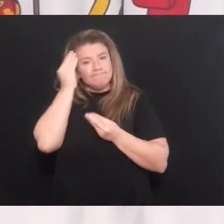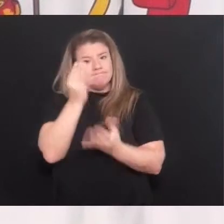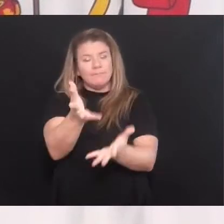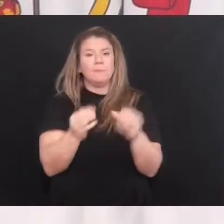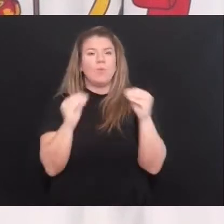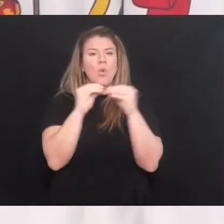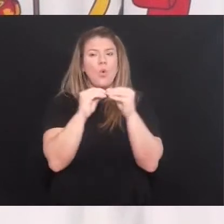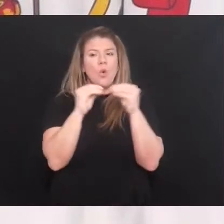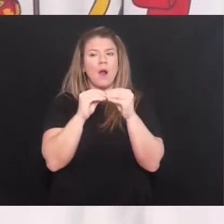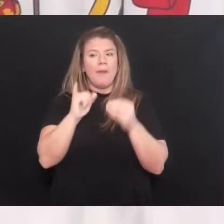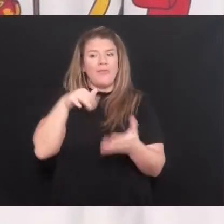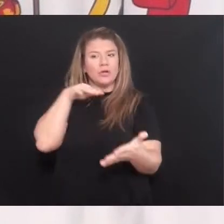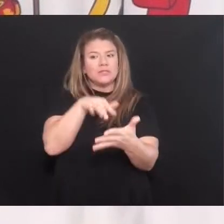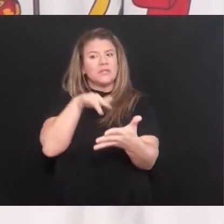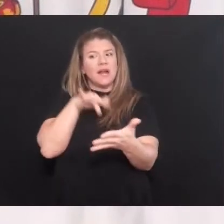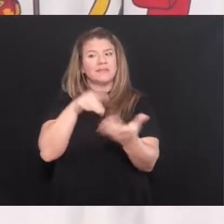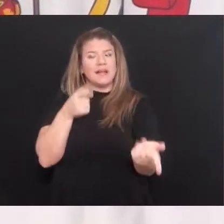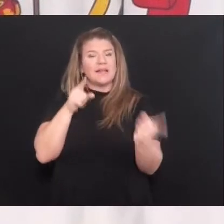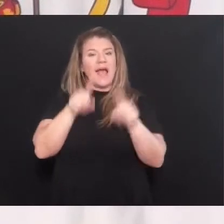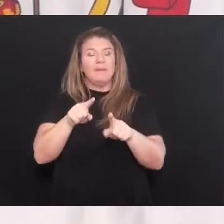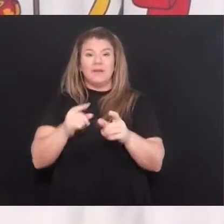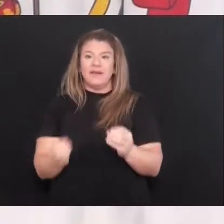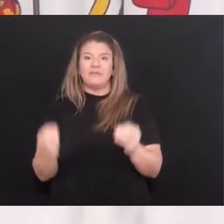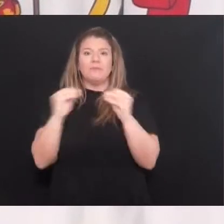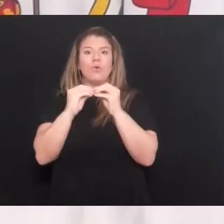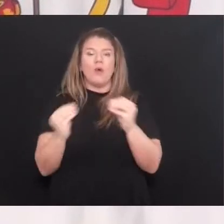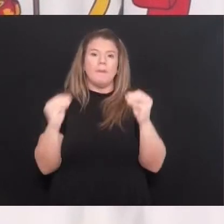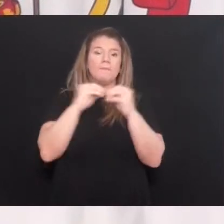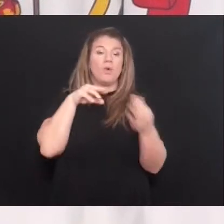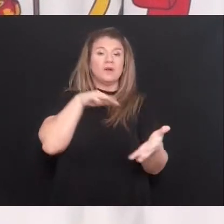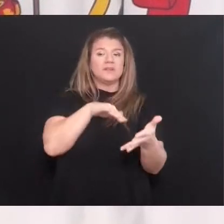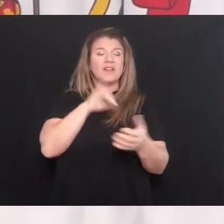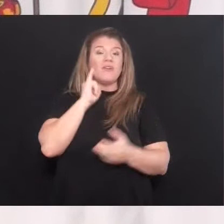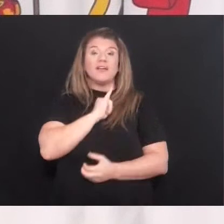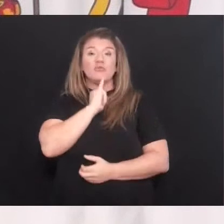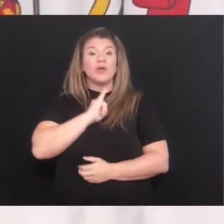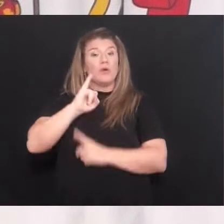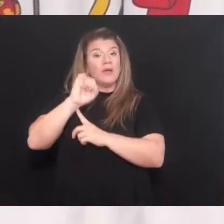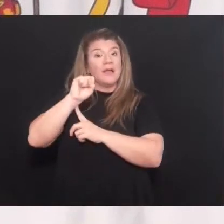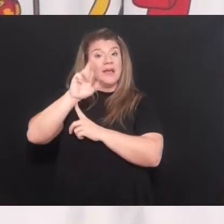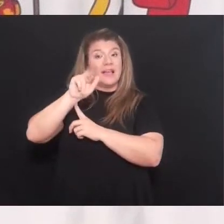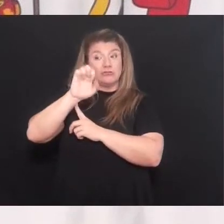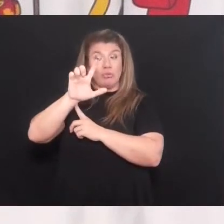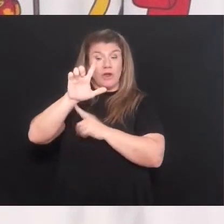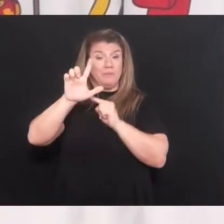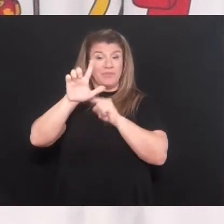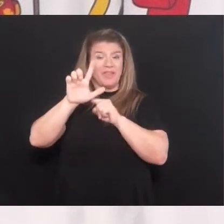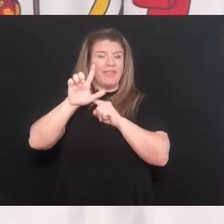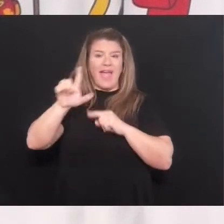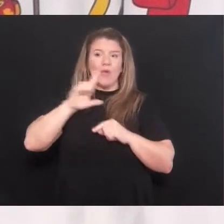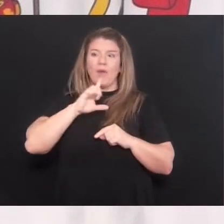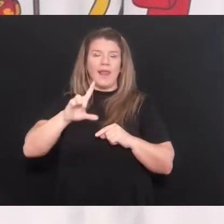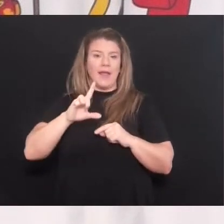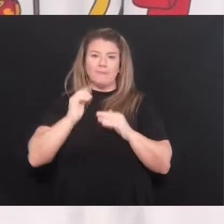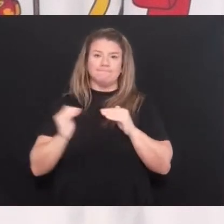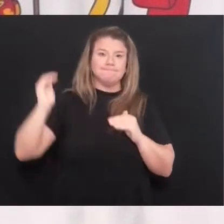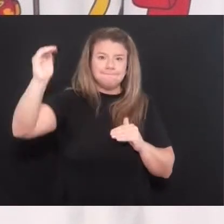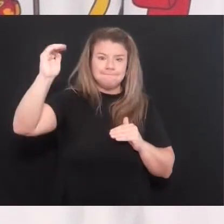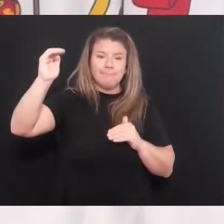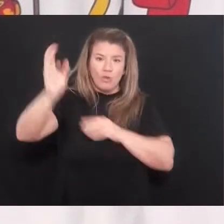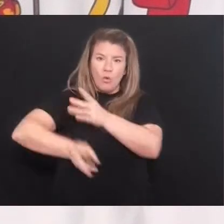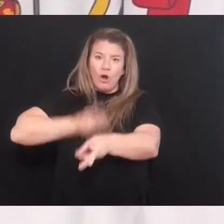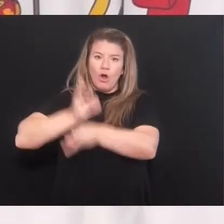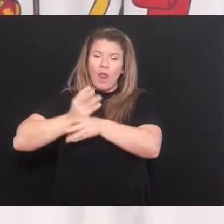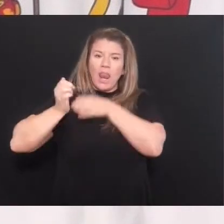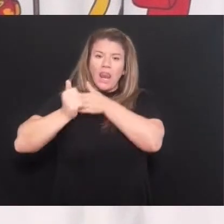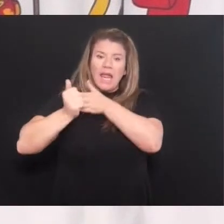immunities, studies that have come out, and more studies coming out of Israel. Israel stays ahead of the whole world almost in all